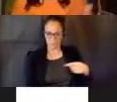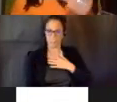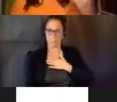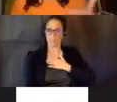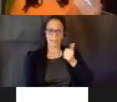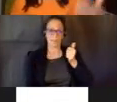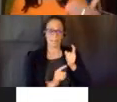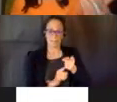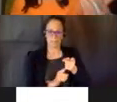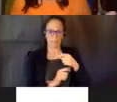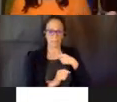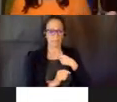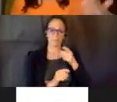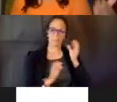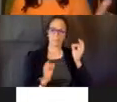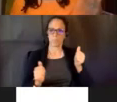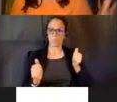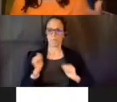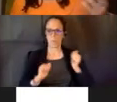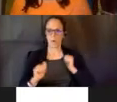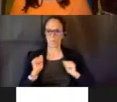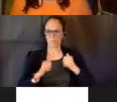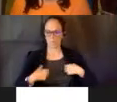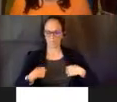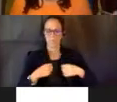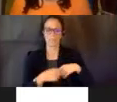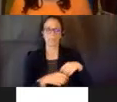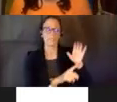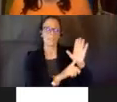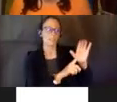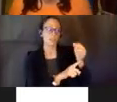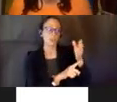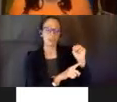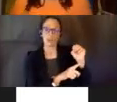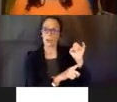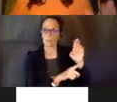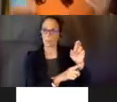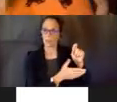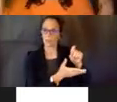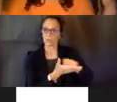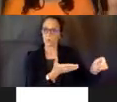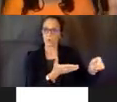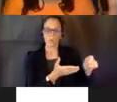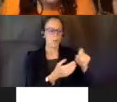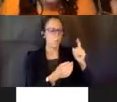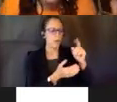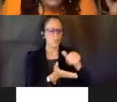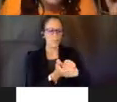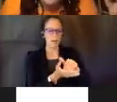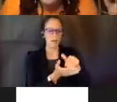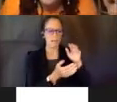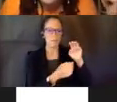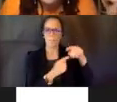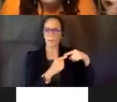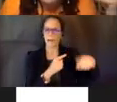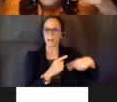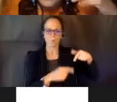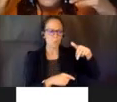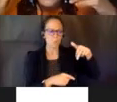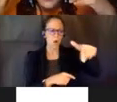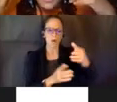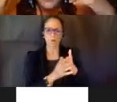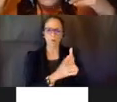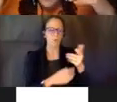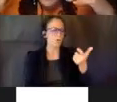take one of John Muir's works, 1,000-mile walk through the Gulf, in 1867. And I said, what if a Black woman had written this?